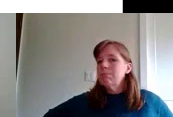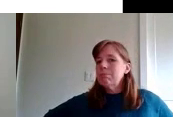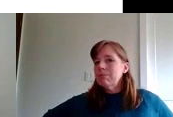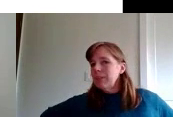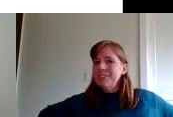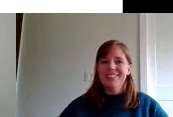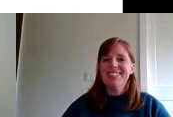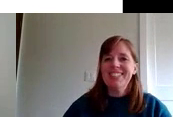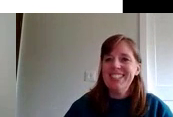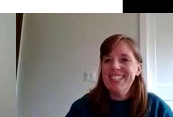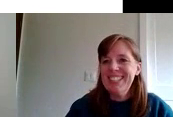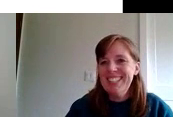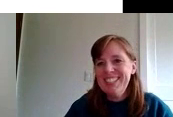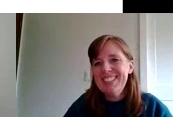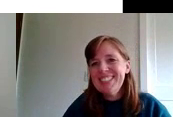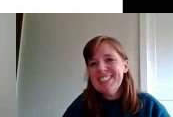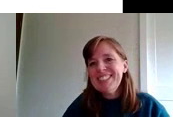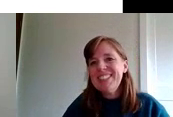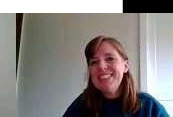roll with them. Yeah.